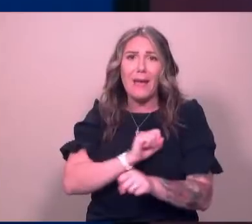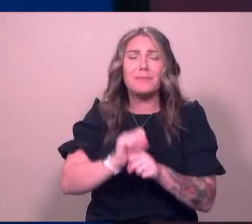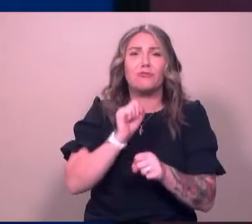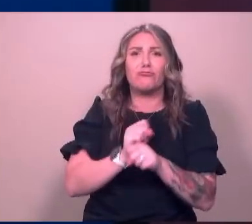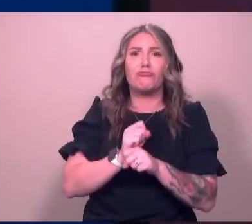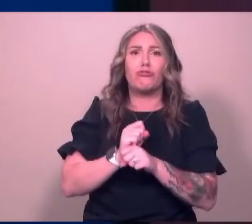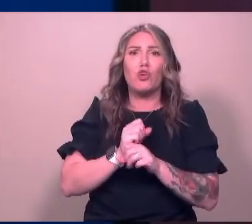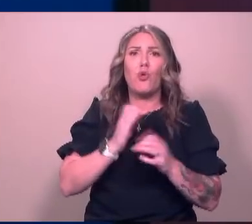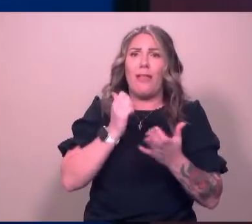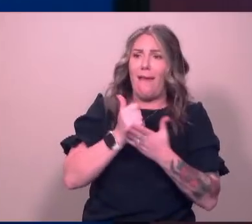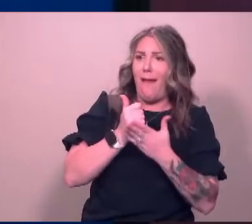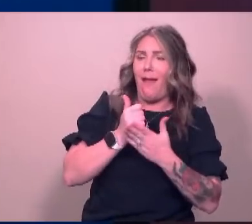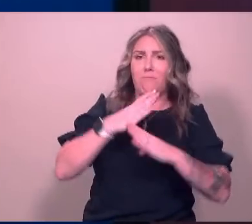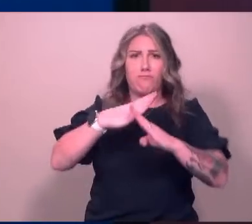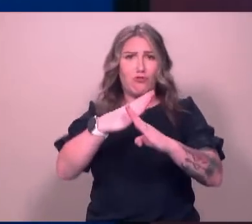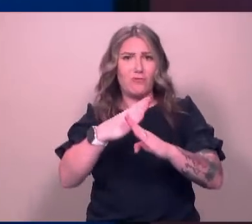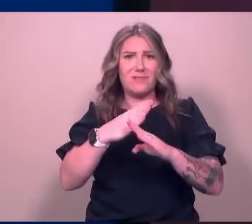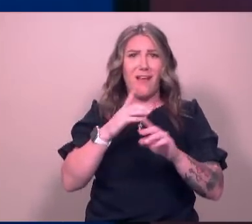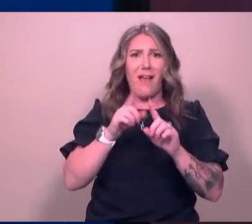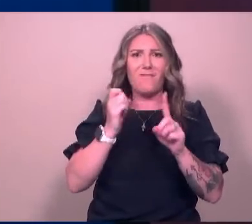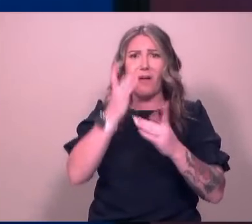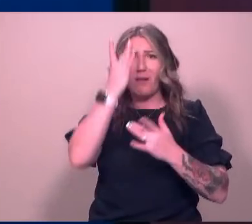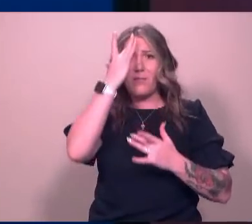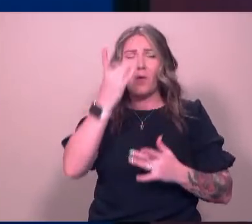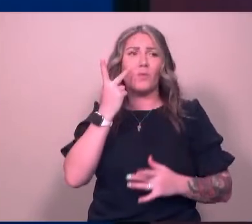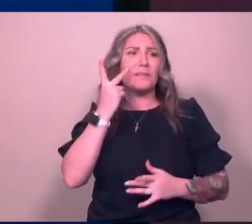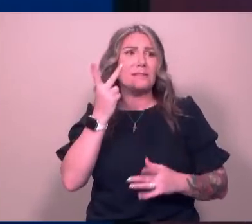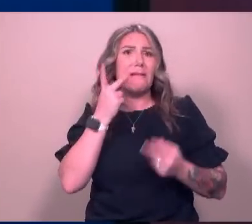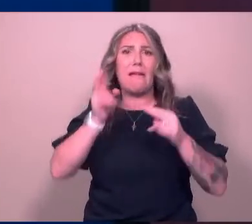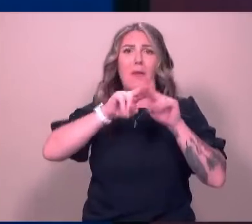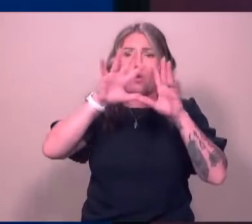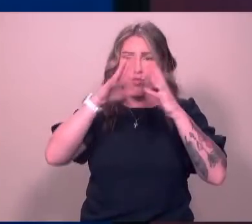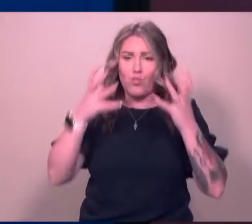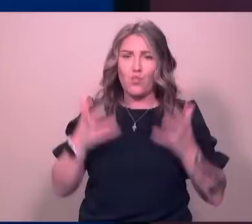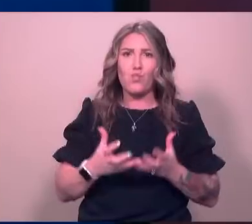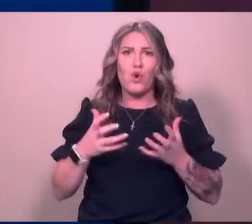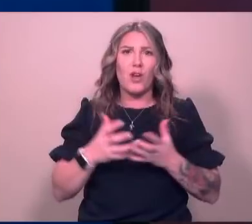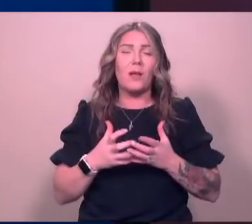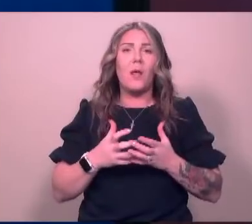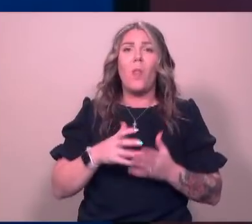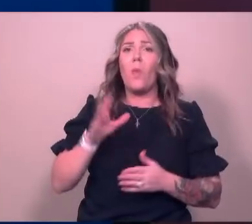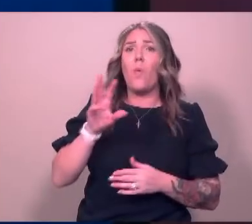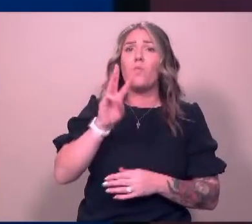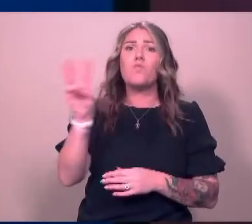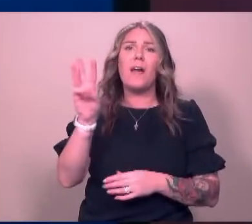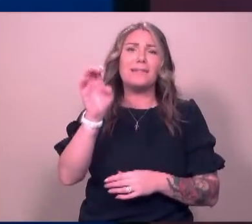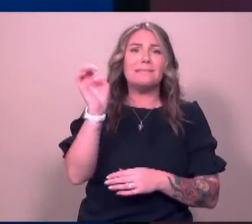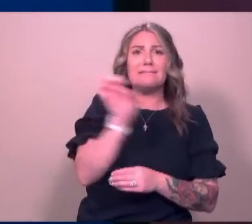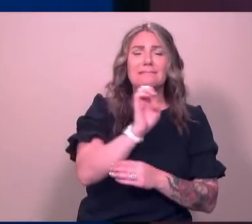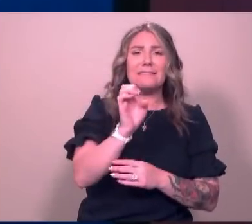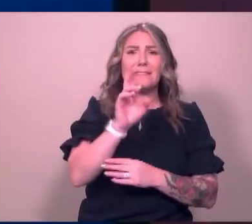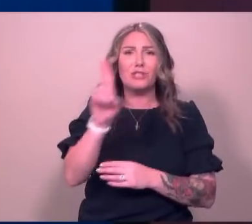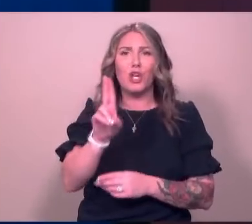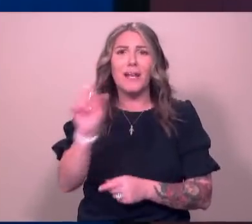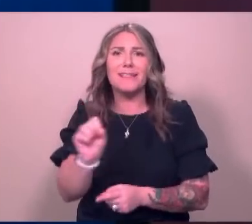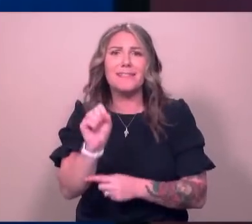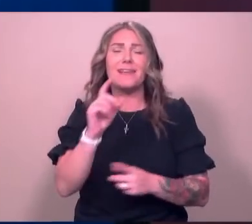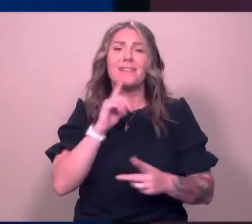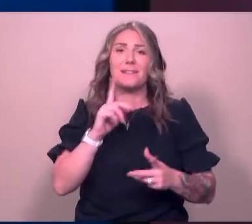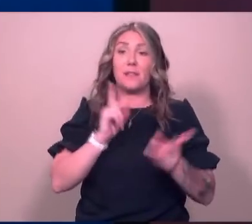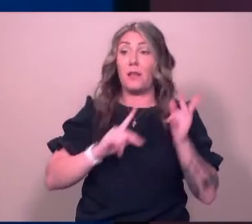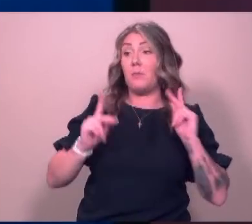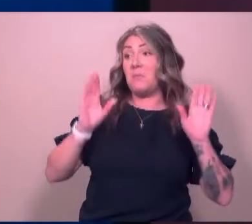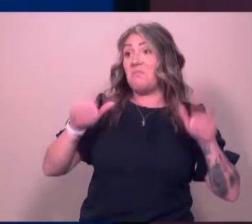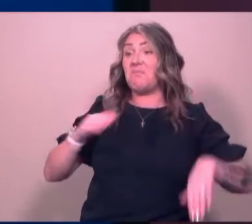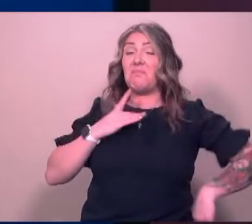It absolutely helps protect us. We're seeing them going up across the world and now in the eastern and western seaboards of the United States. But, people don't seem to have the